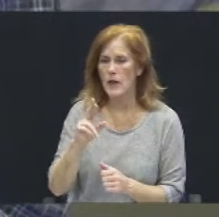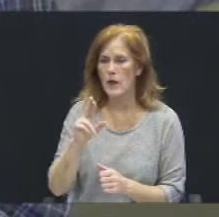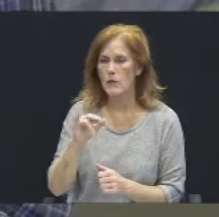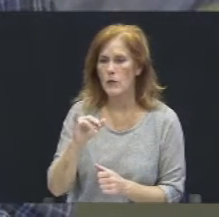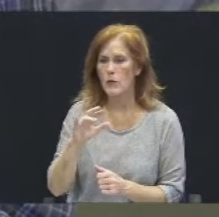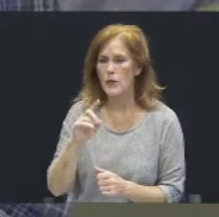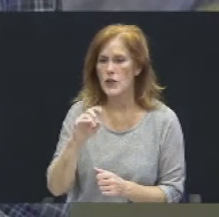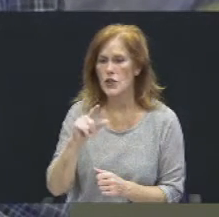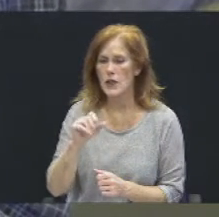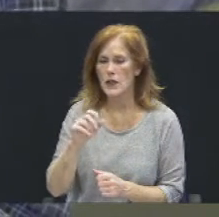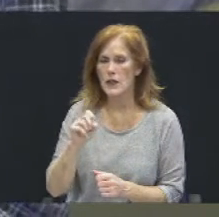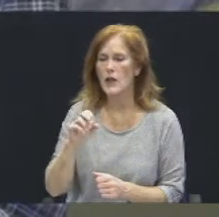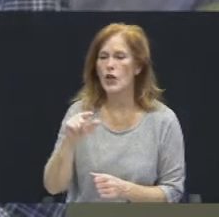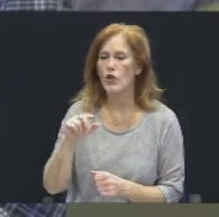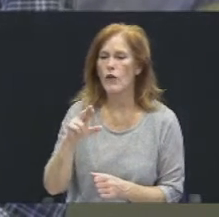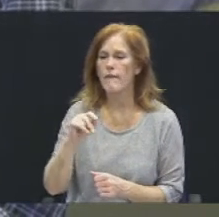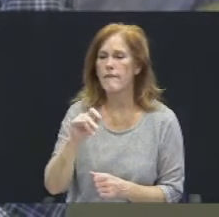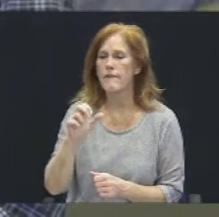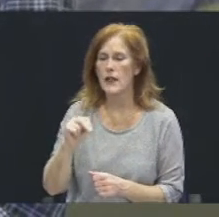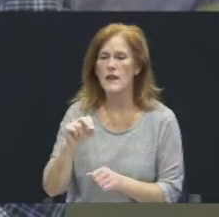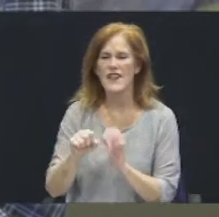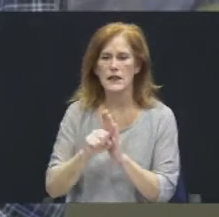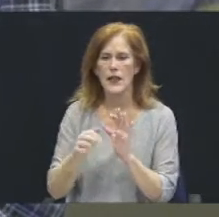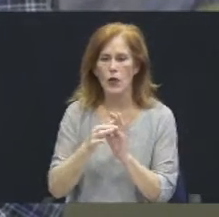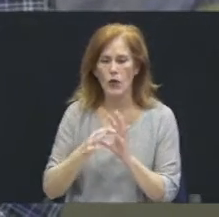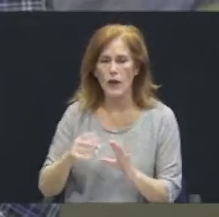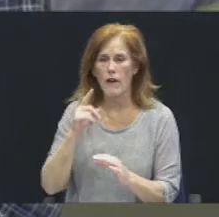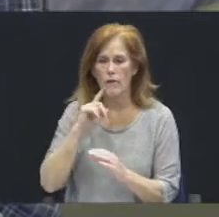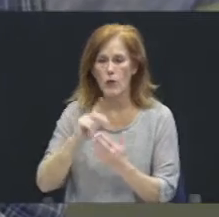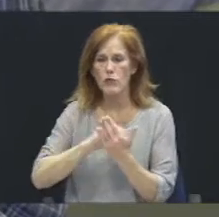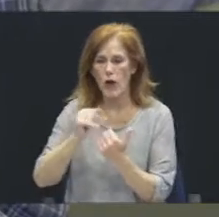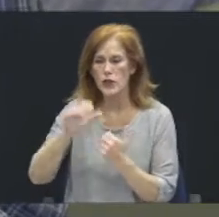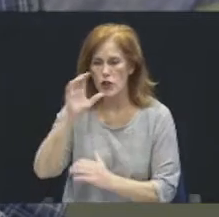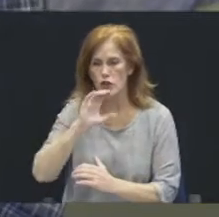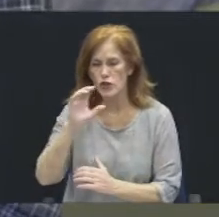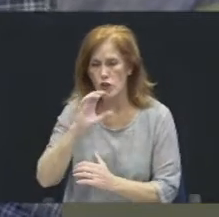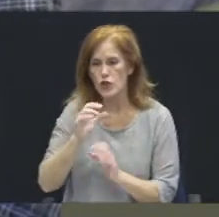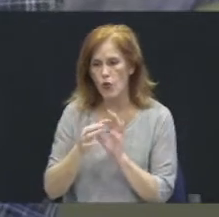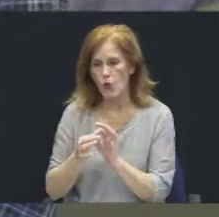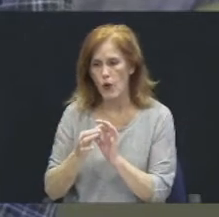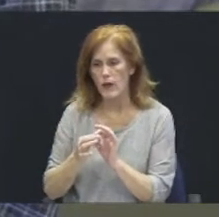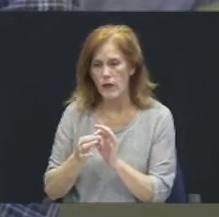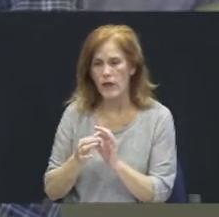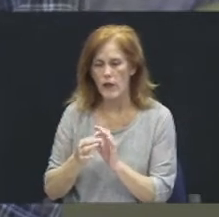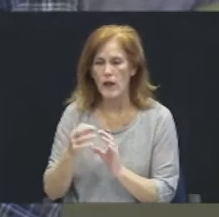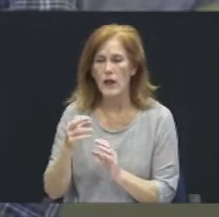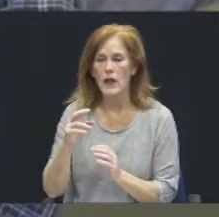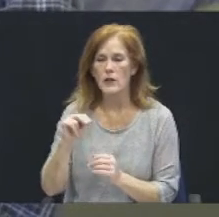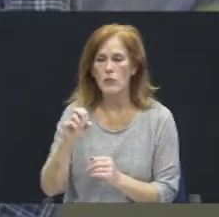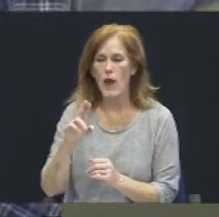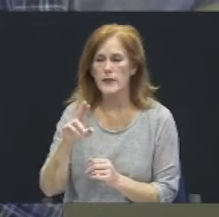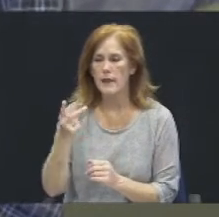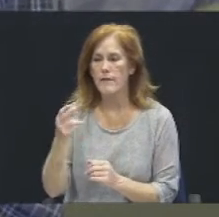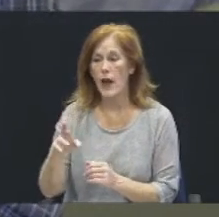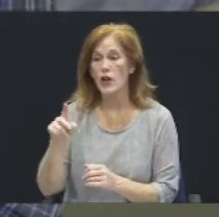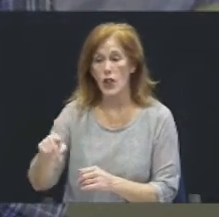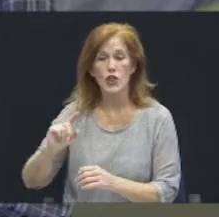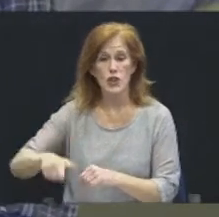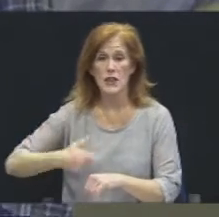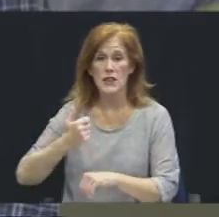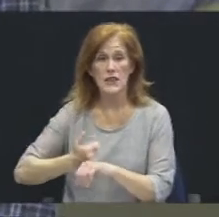the state coordinator for Project Search through Nebraska VR. She set up